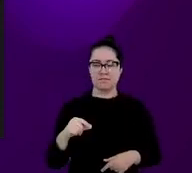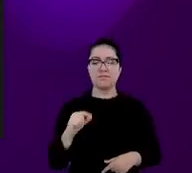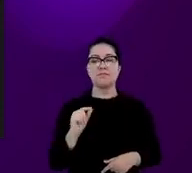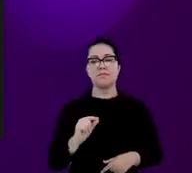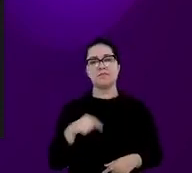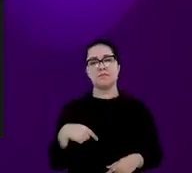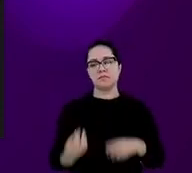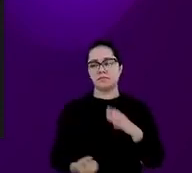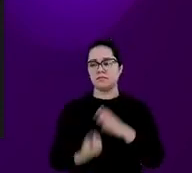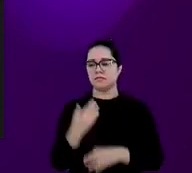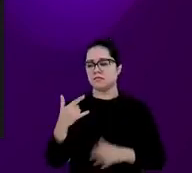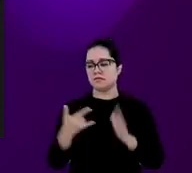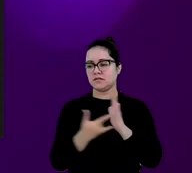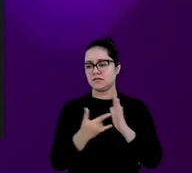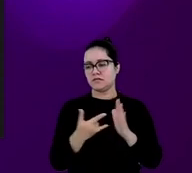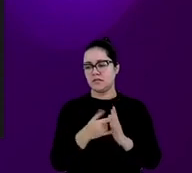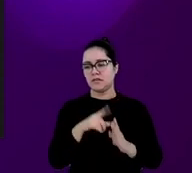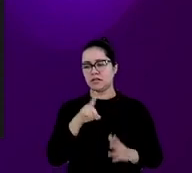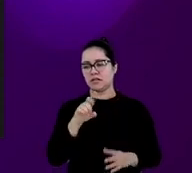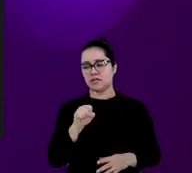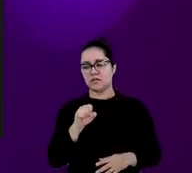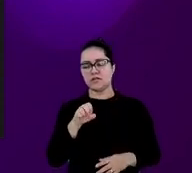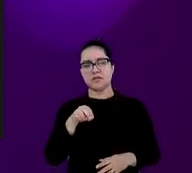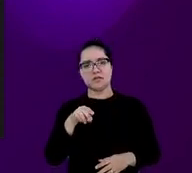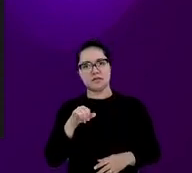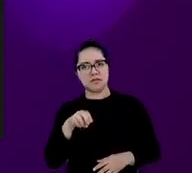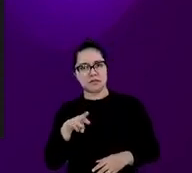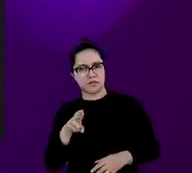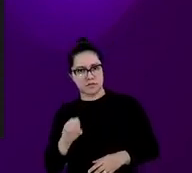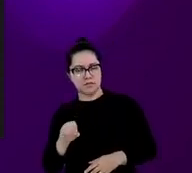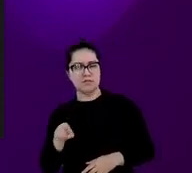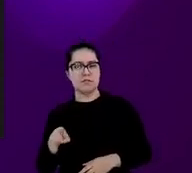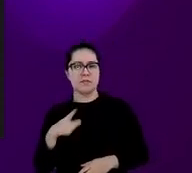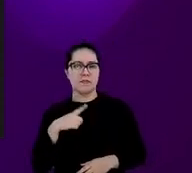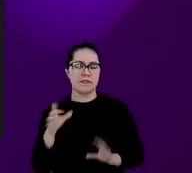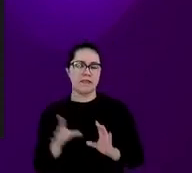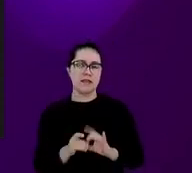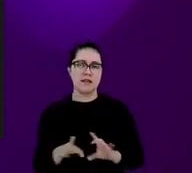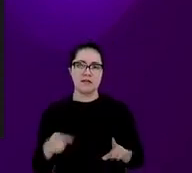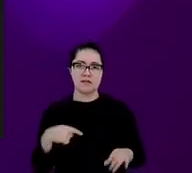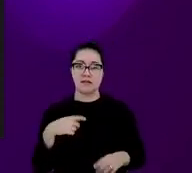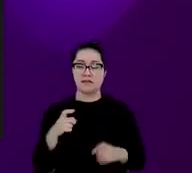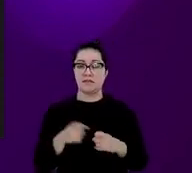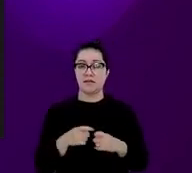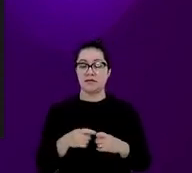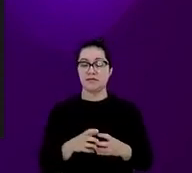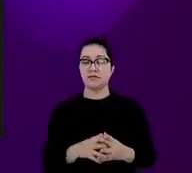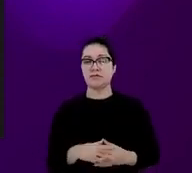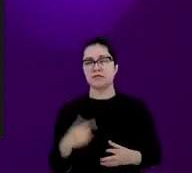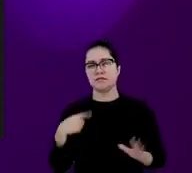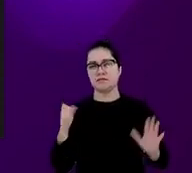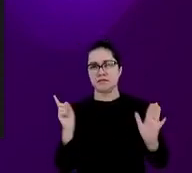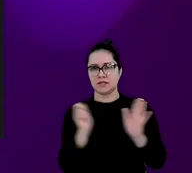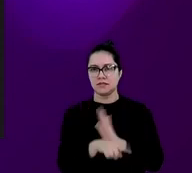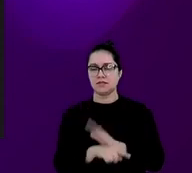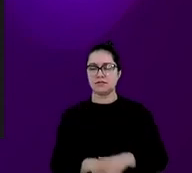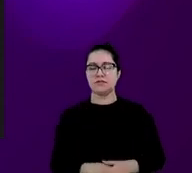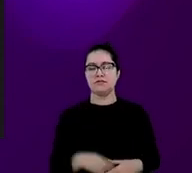for the physicians. So my question is, why, in your opinion, why